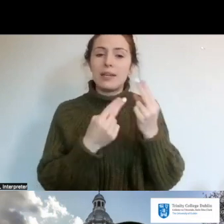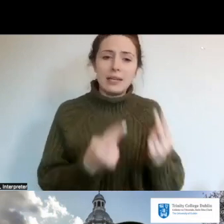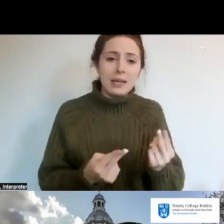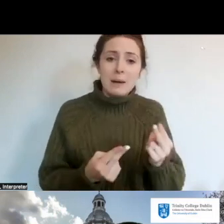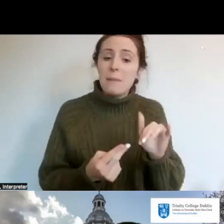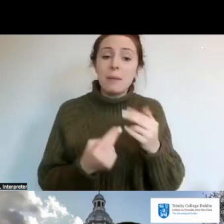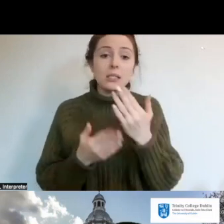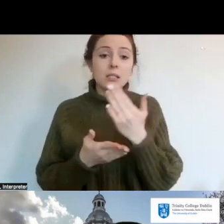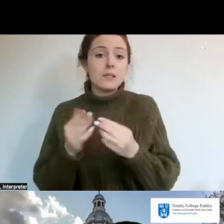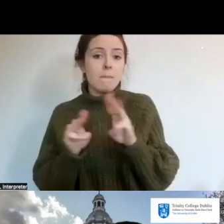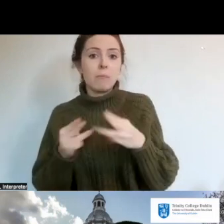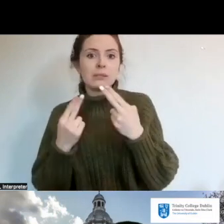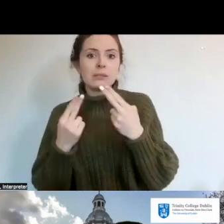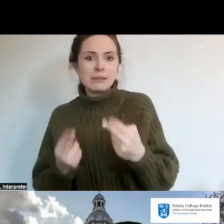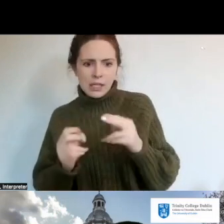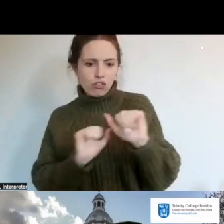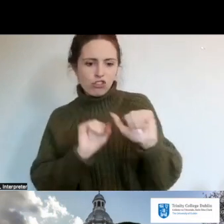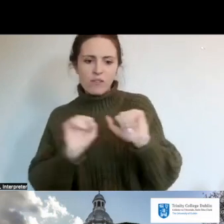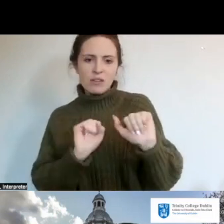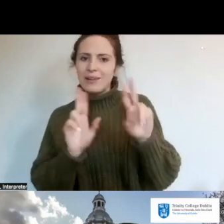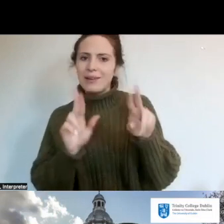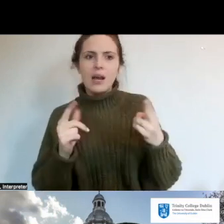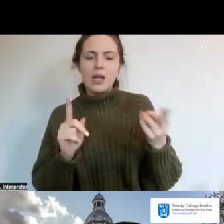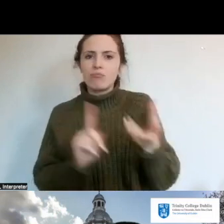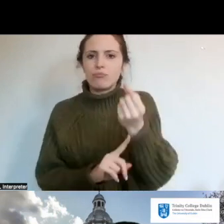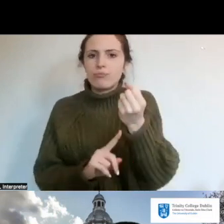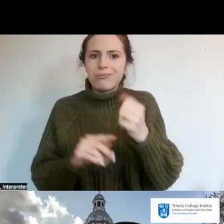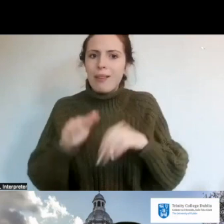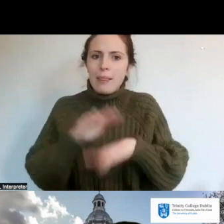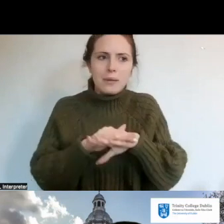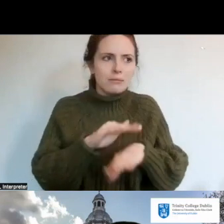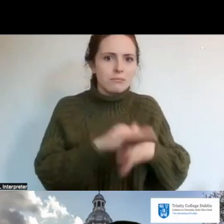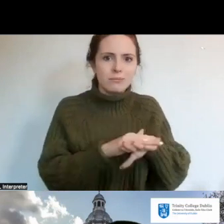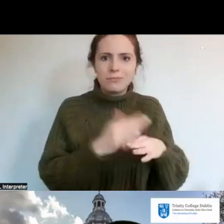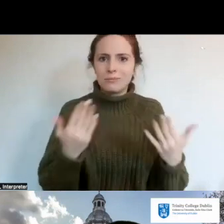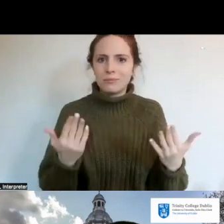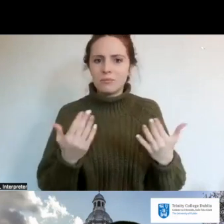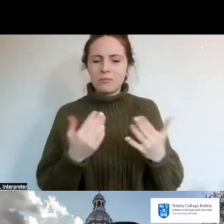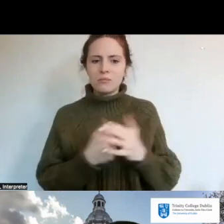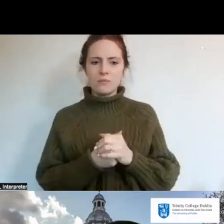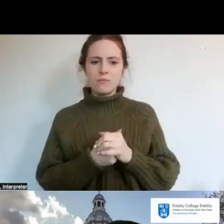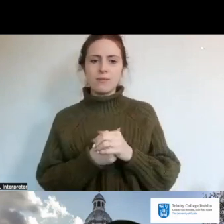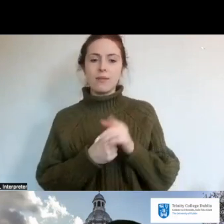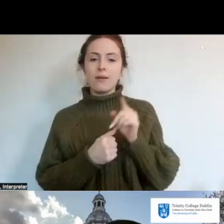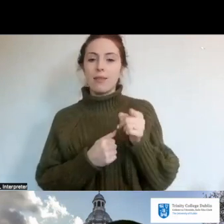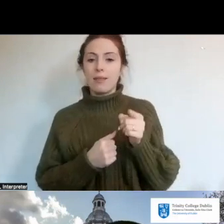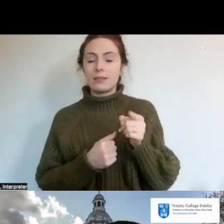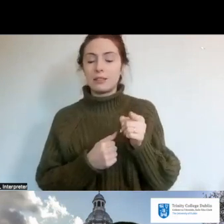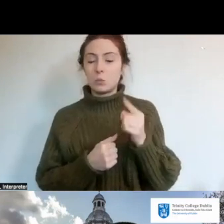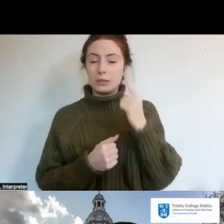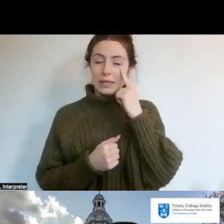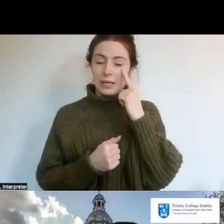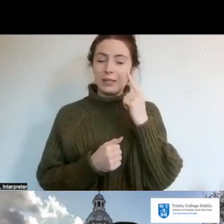actually get the age-related service. And that is grounded to a large degree, as we'll see in a few